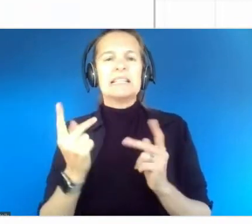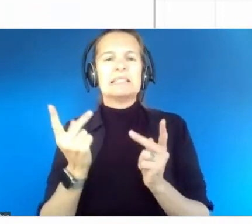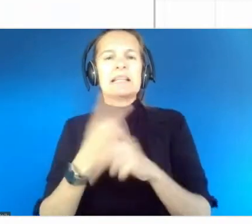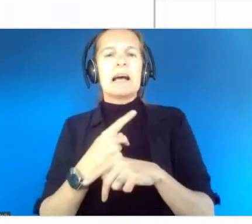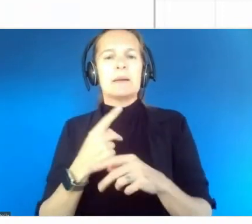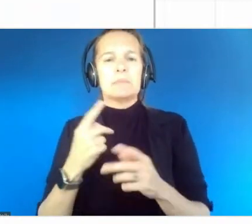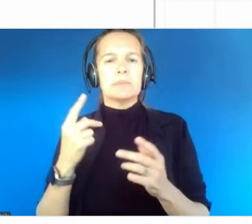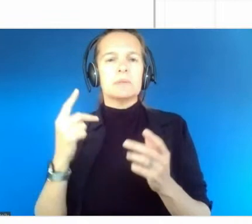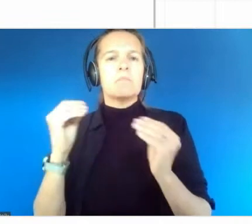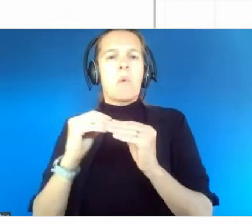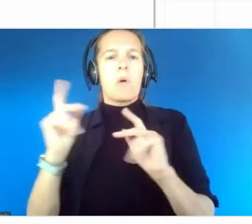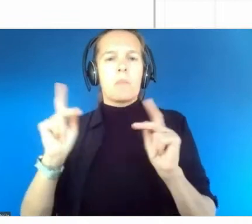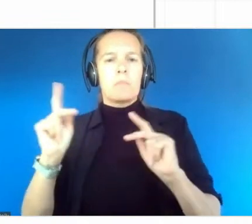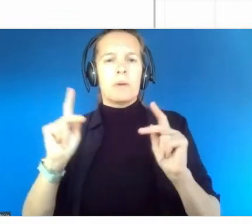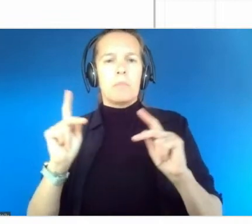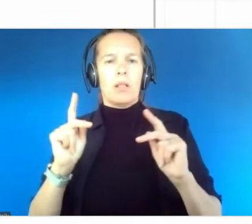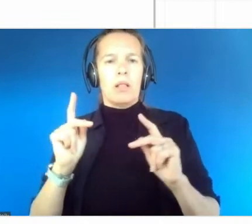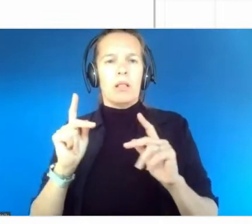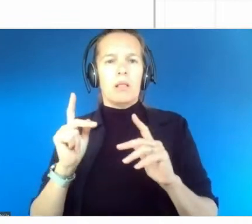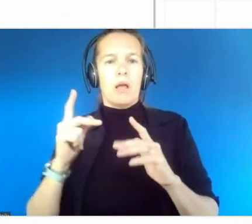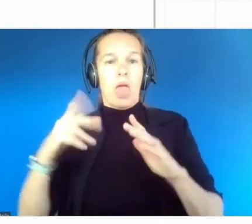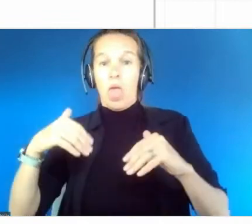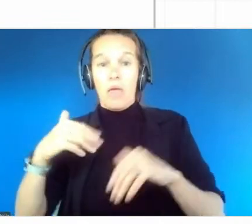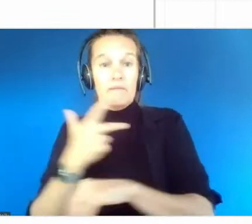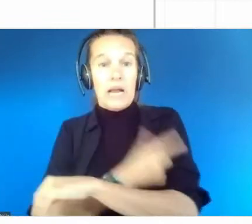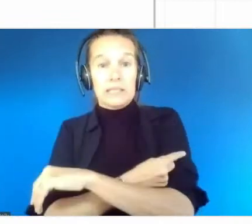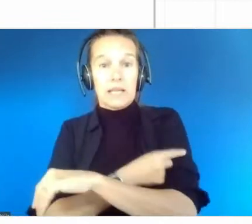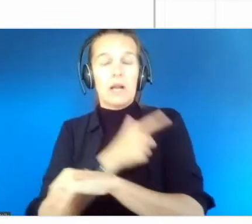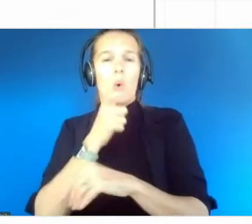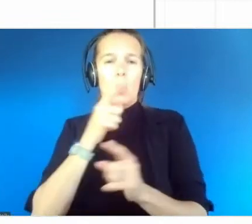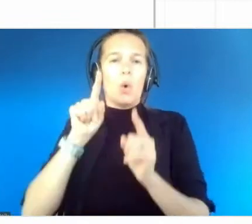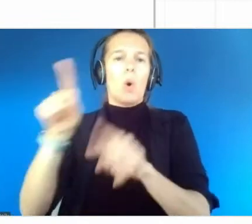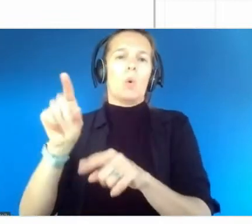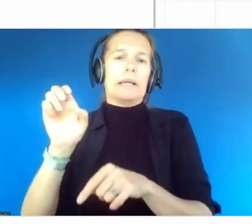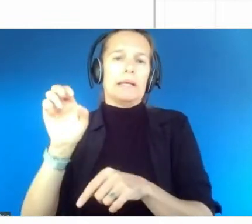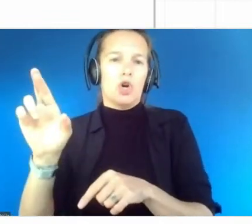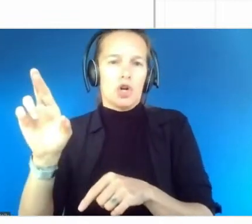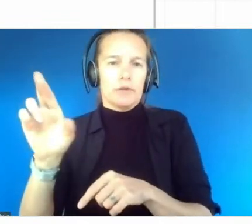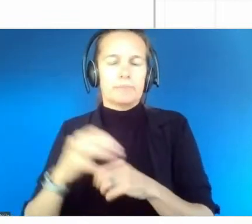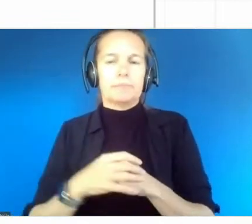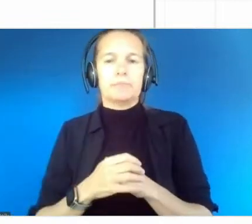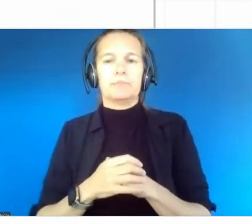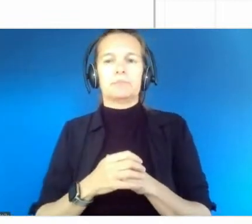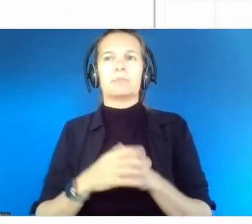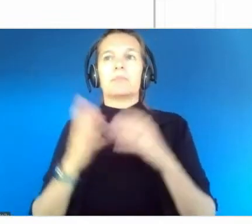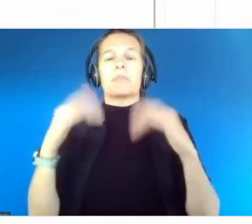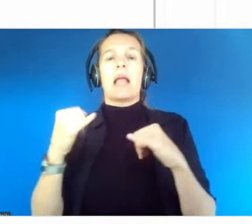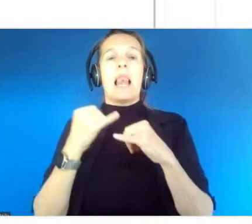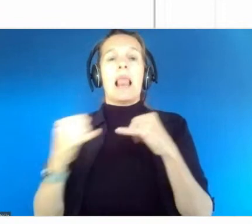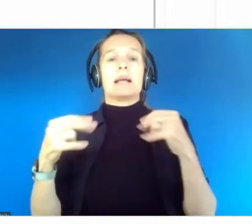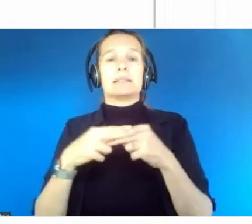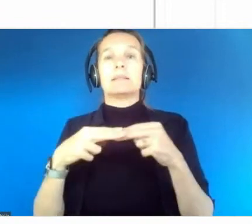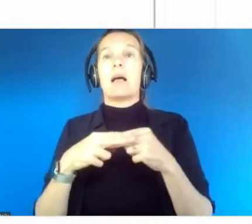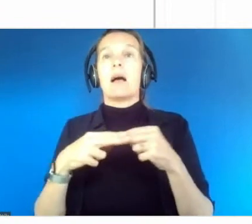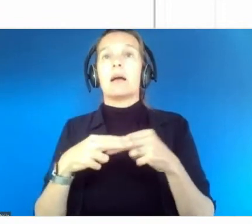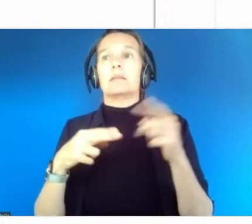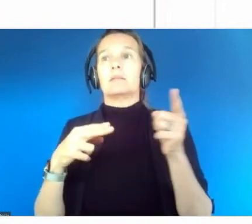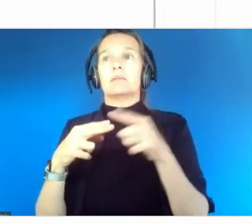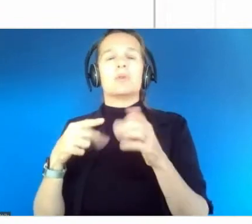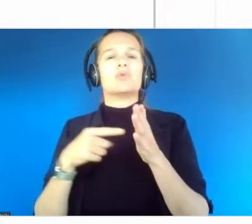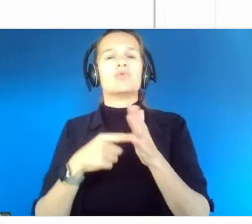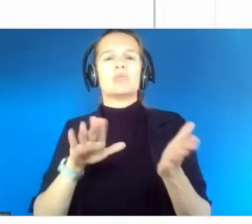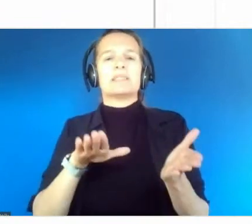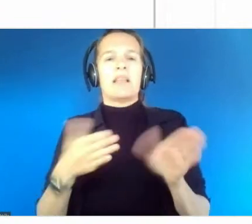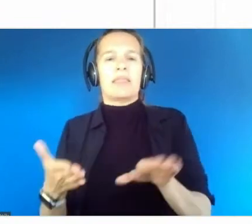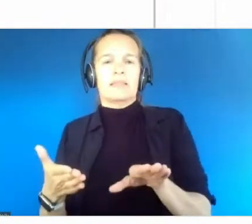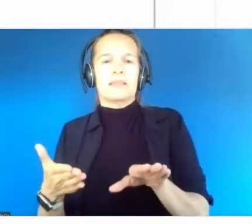people who have not been vaccinated who wind up in the intensive care unit. And the final slide shows mortality.